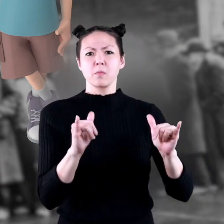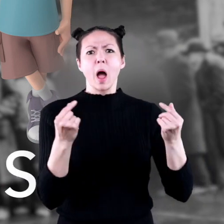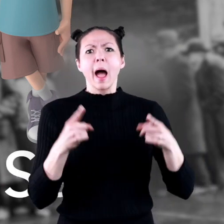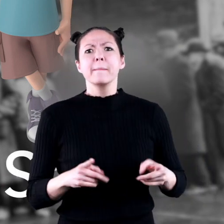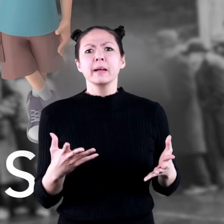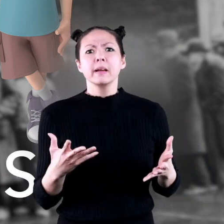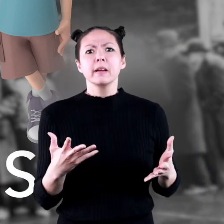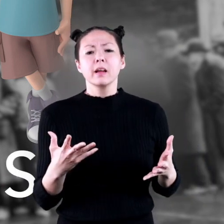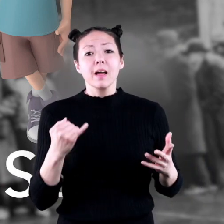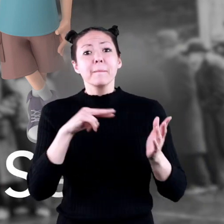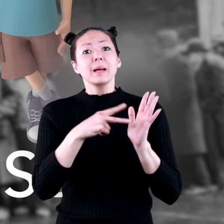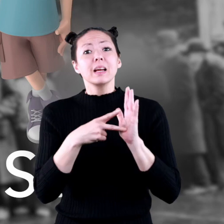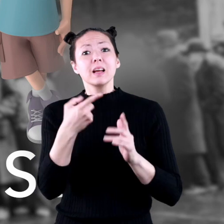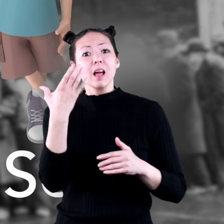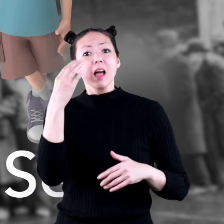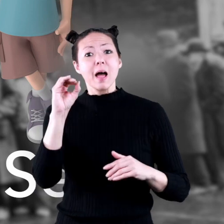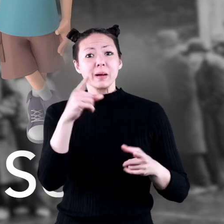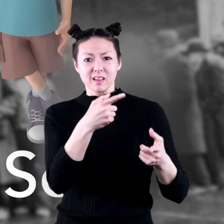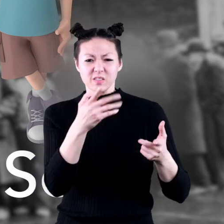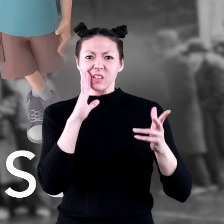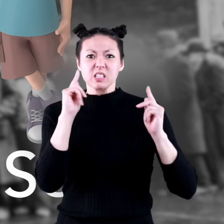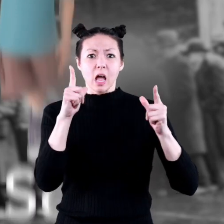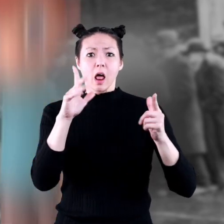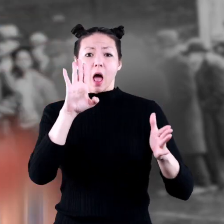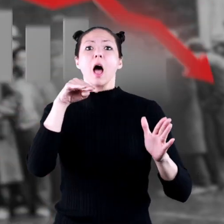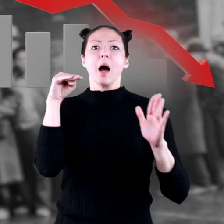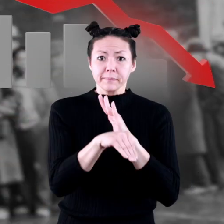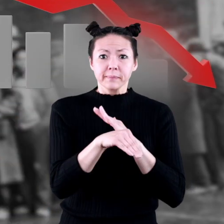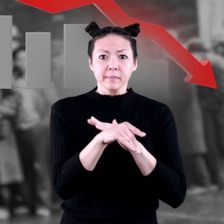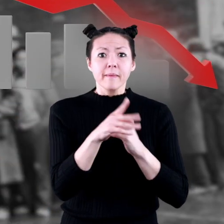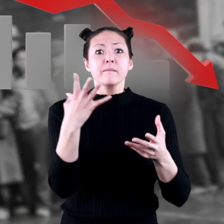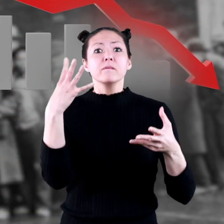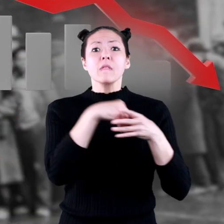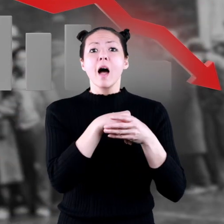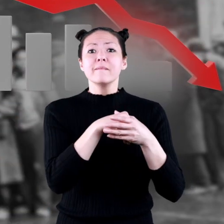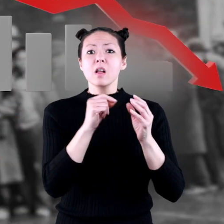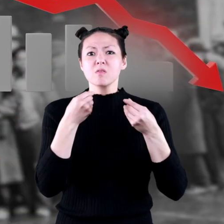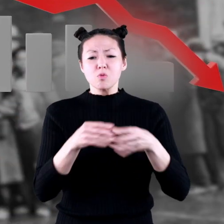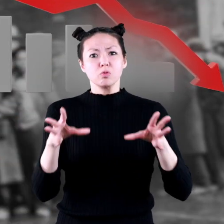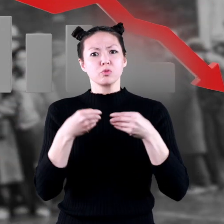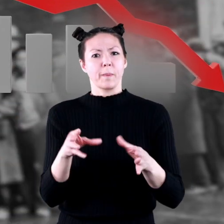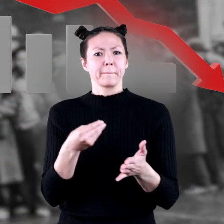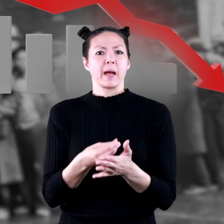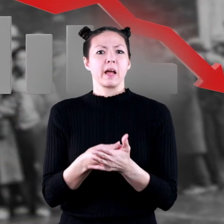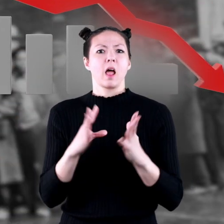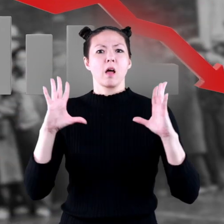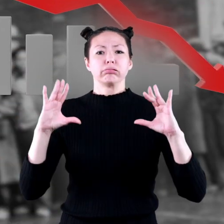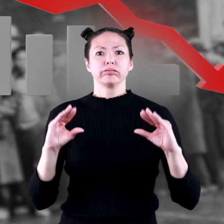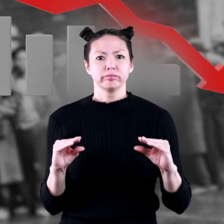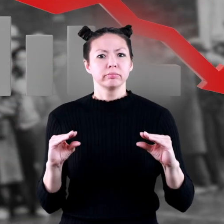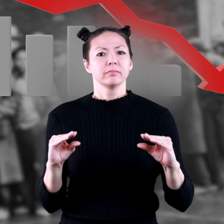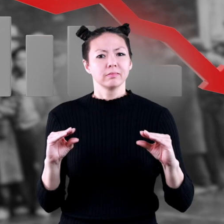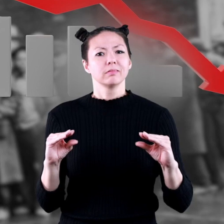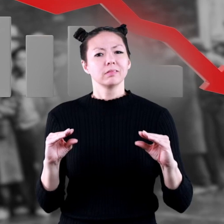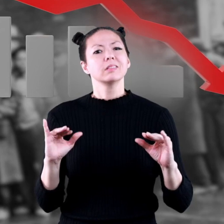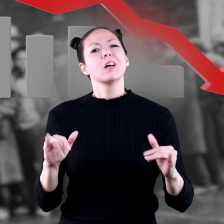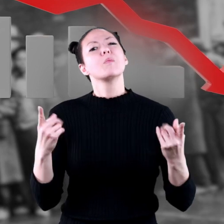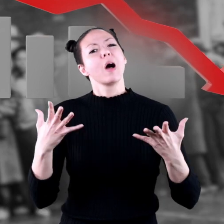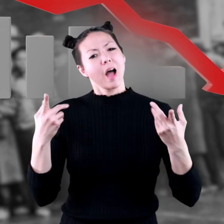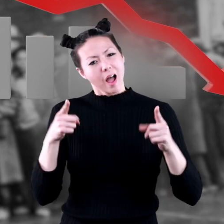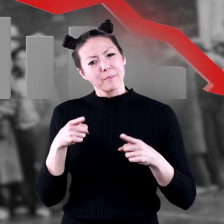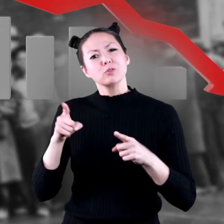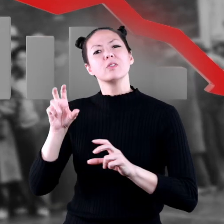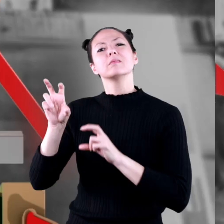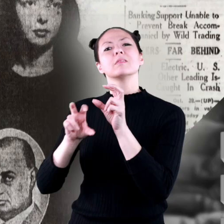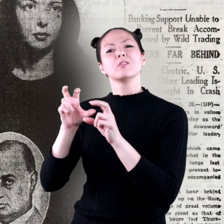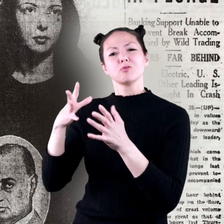to sell their stock at the same time? If that happened, Quinn's company would suddenly plummet in value, and everyone involved would lose all of their